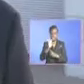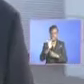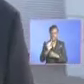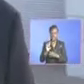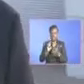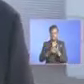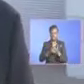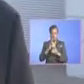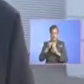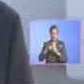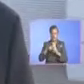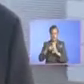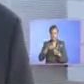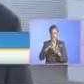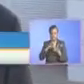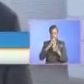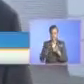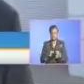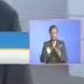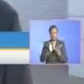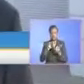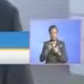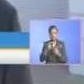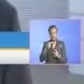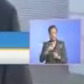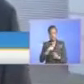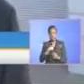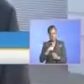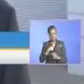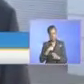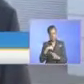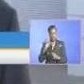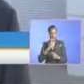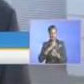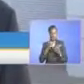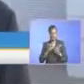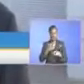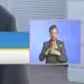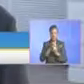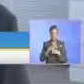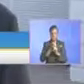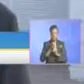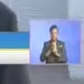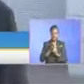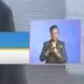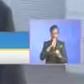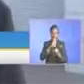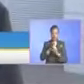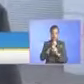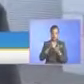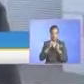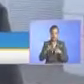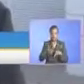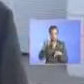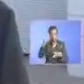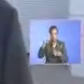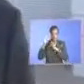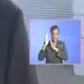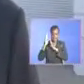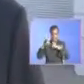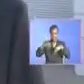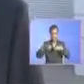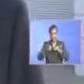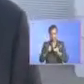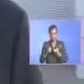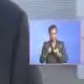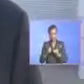to me, and I made them rework the drawings in order to create commercial opportunities for Bahamians to have shops in there. They had